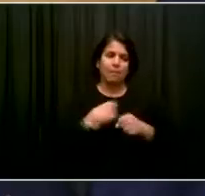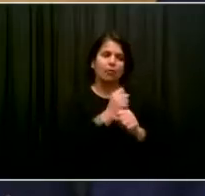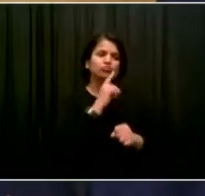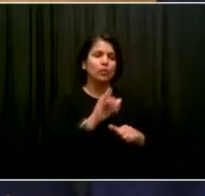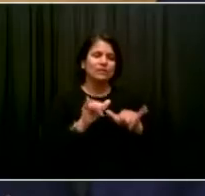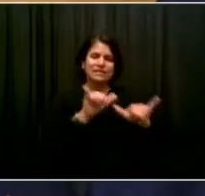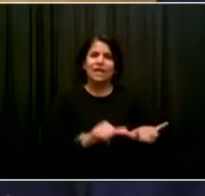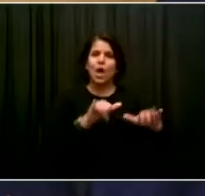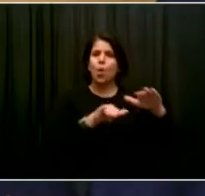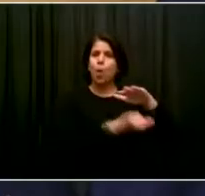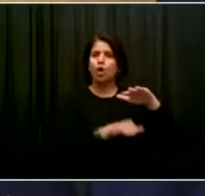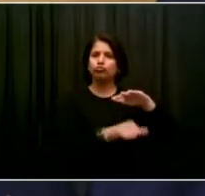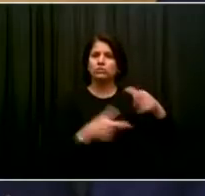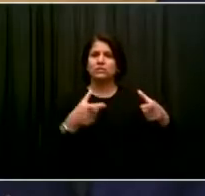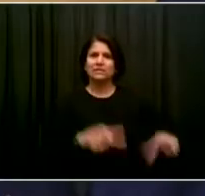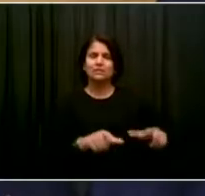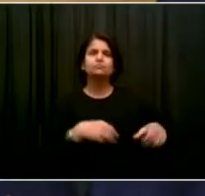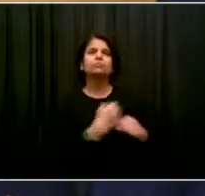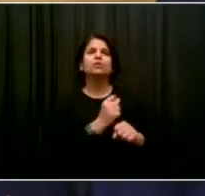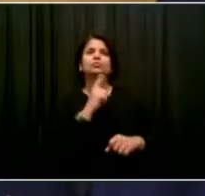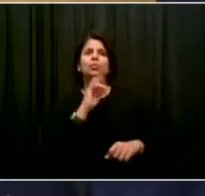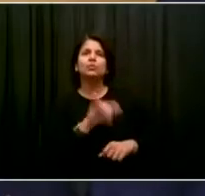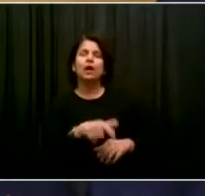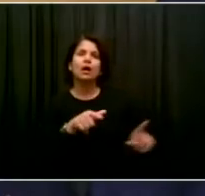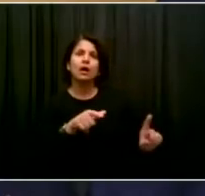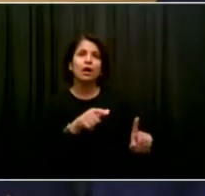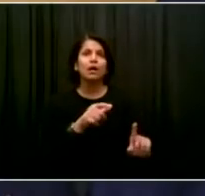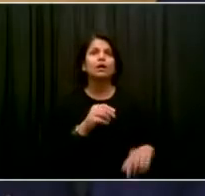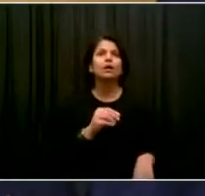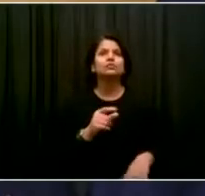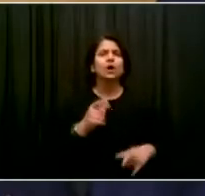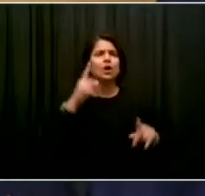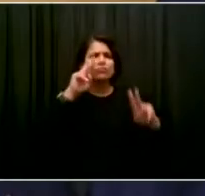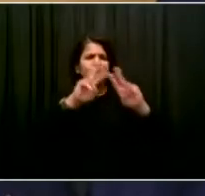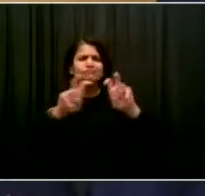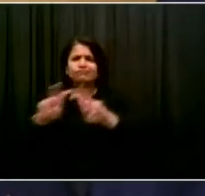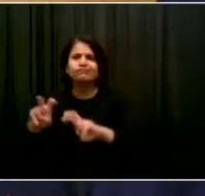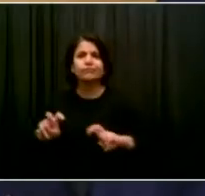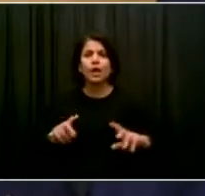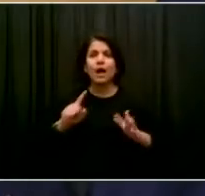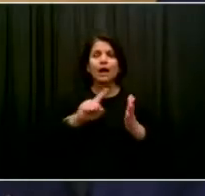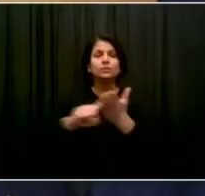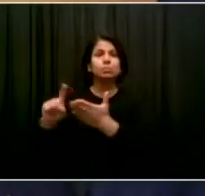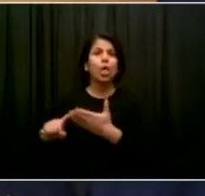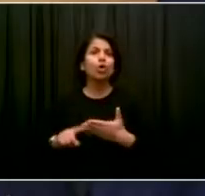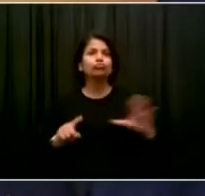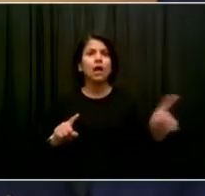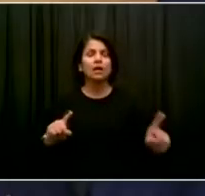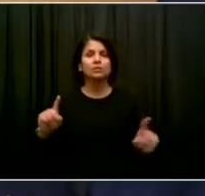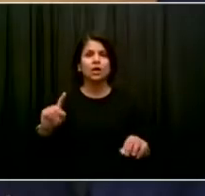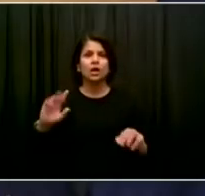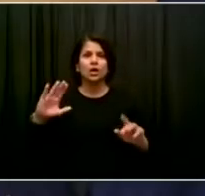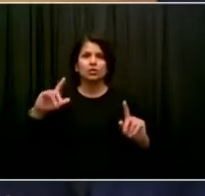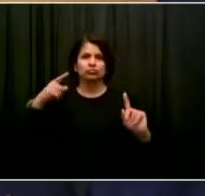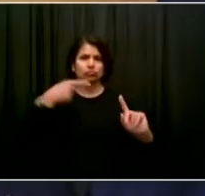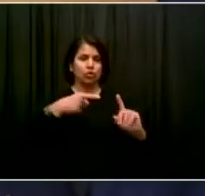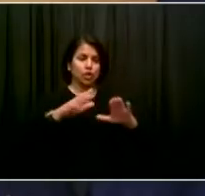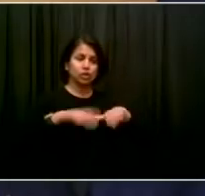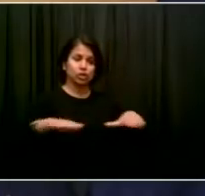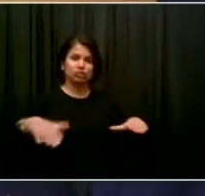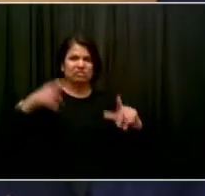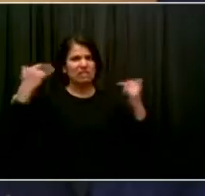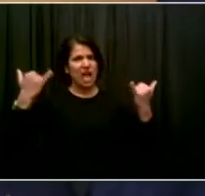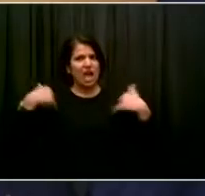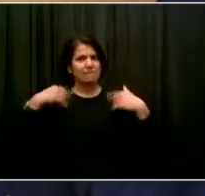and others to look at exploring. Those are our target groups. It is not just to send a